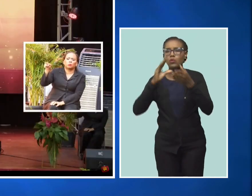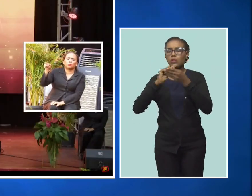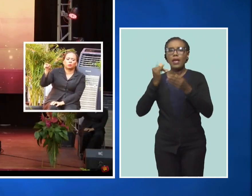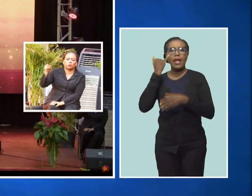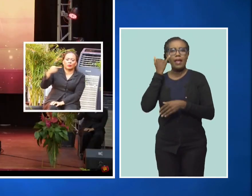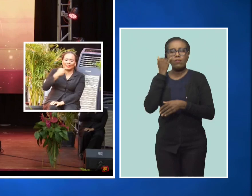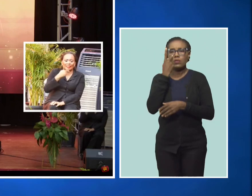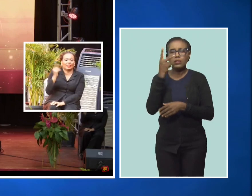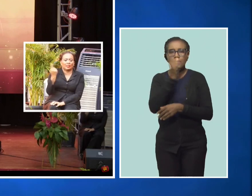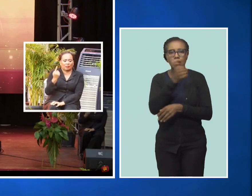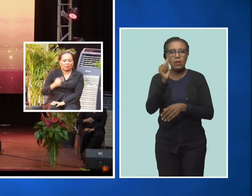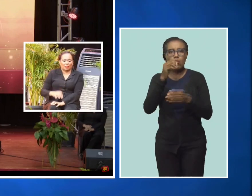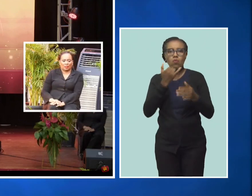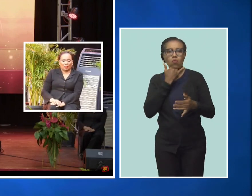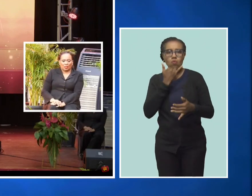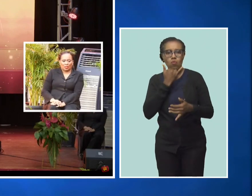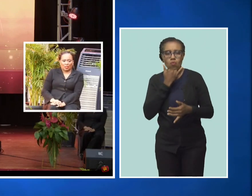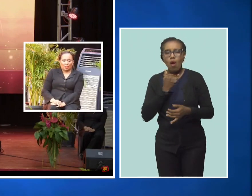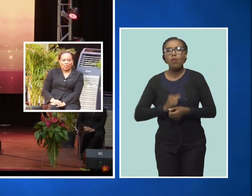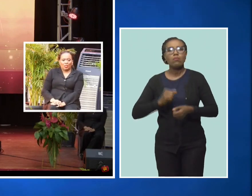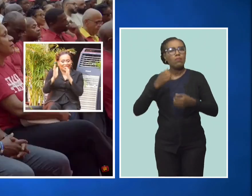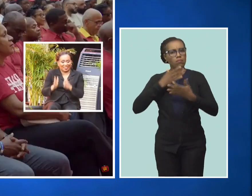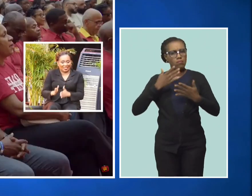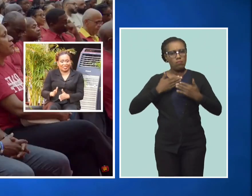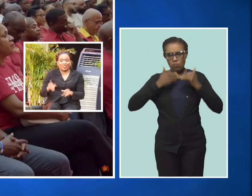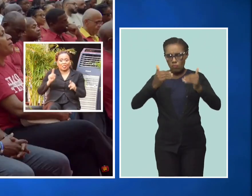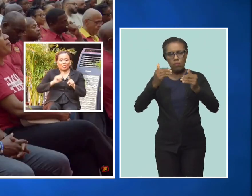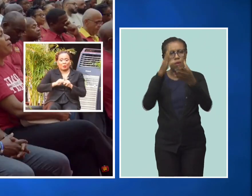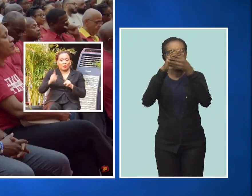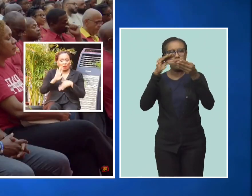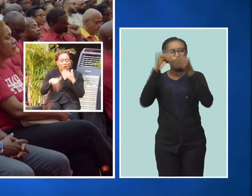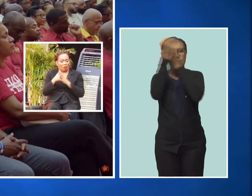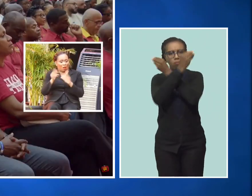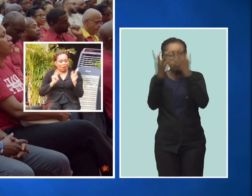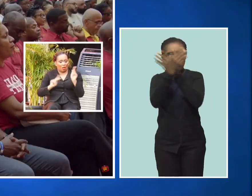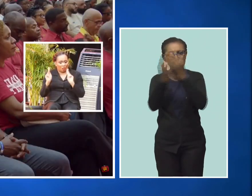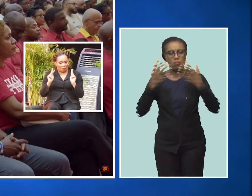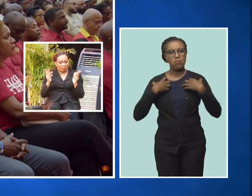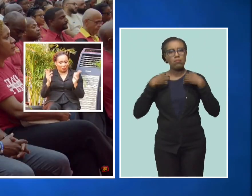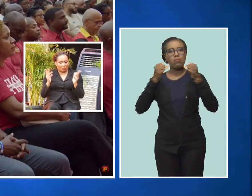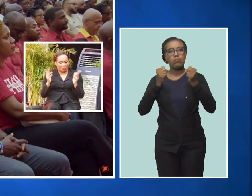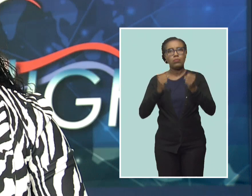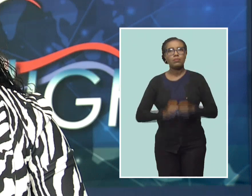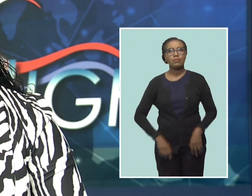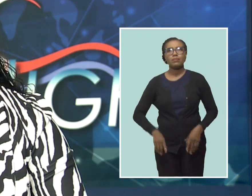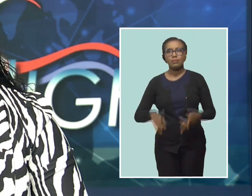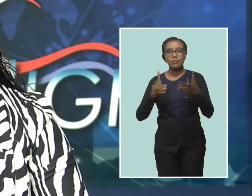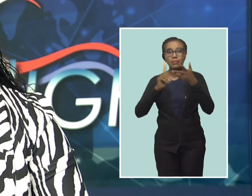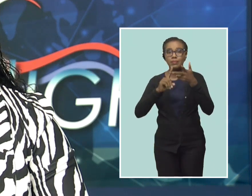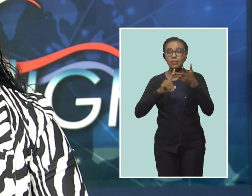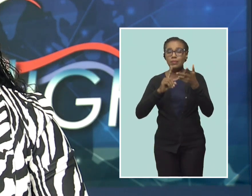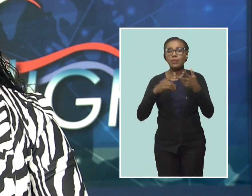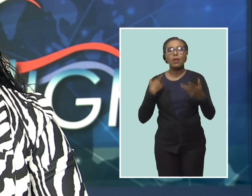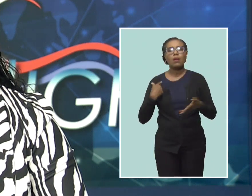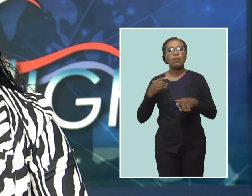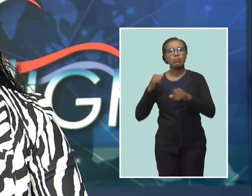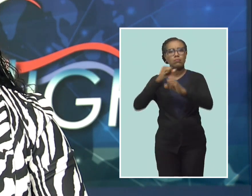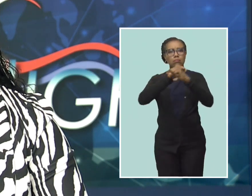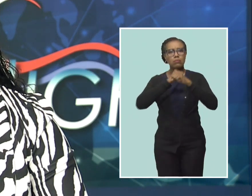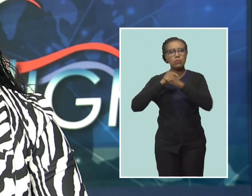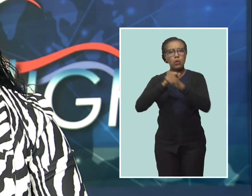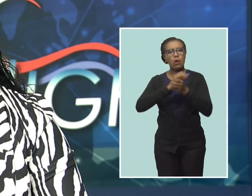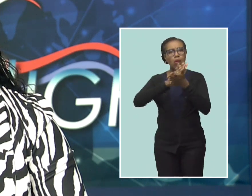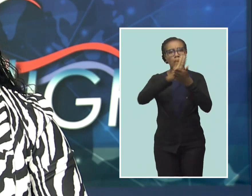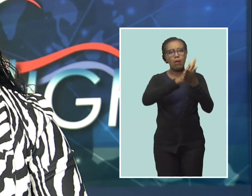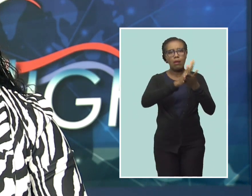take responsibility when they see something going wrong in this country. The second, Guardians of Cleanliness, promotes pride in the